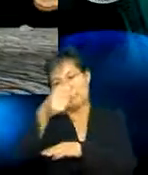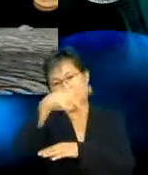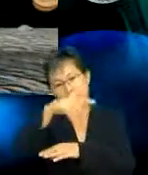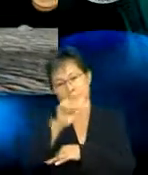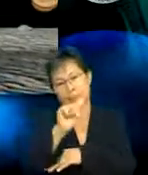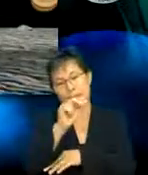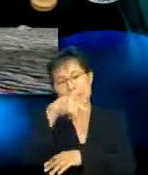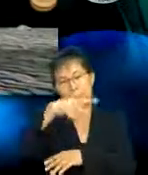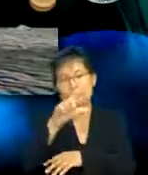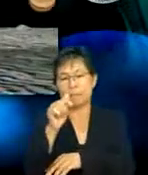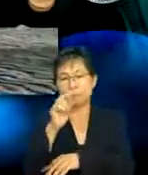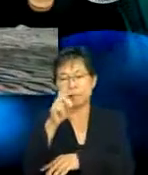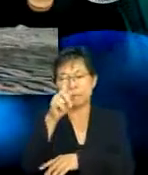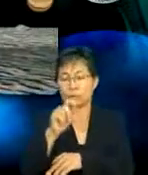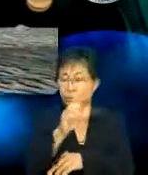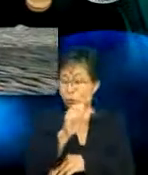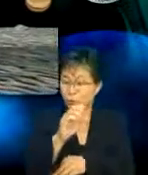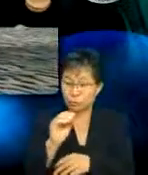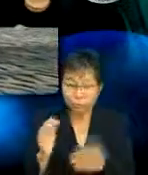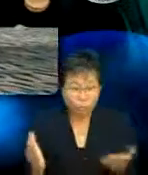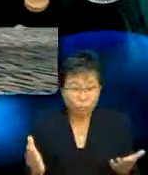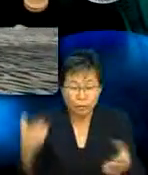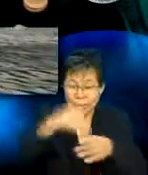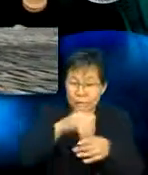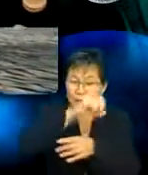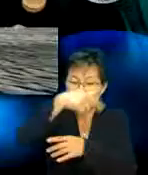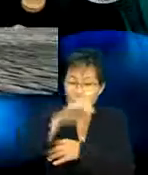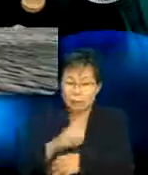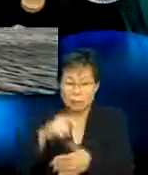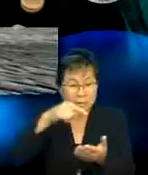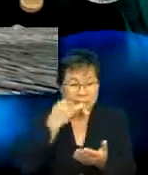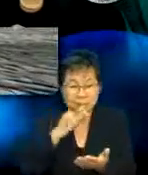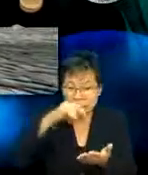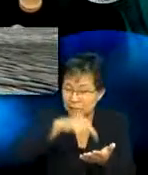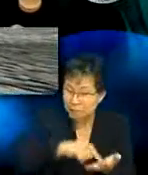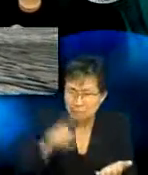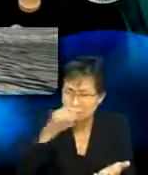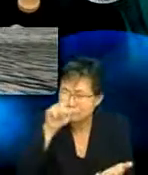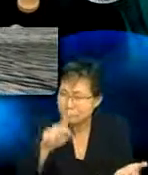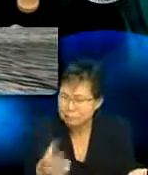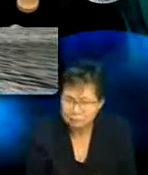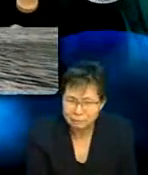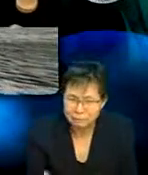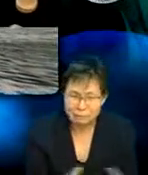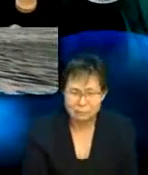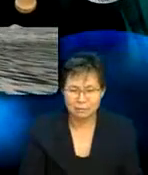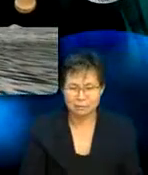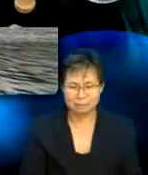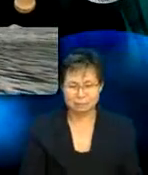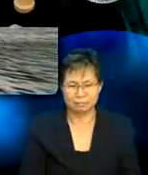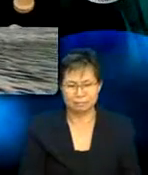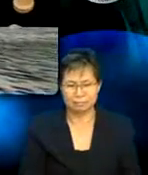Earth. This is the moon of another planet. So, where